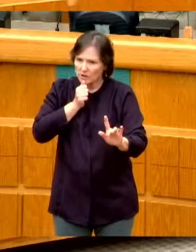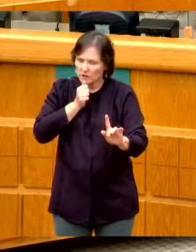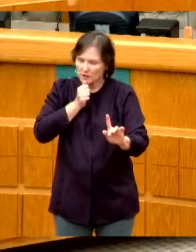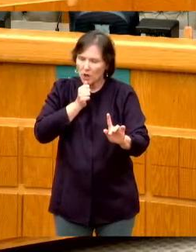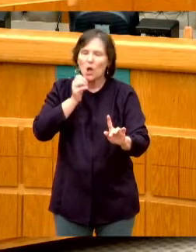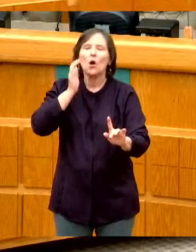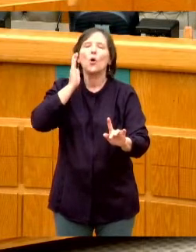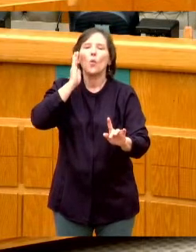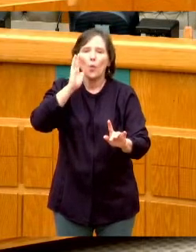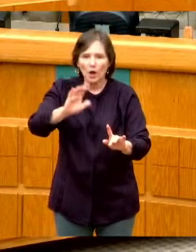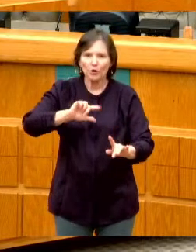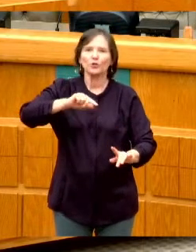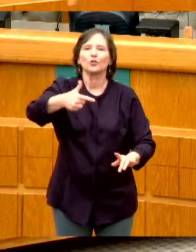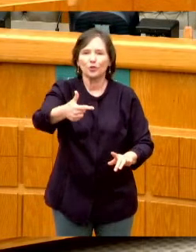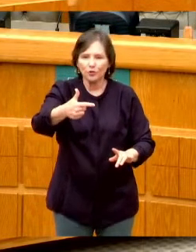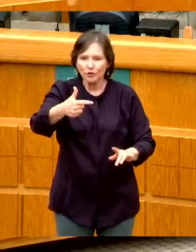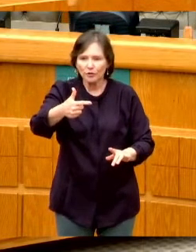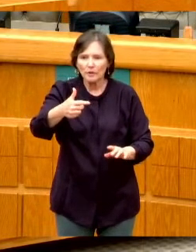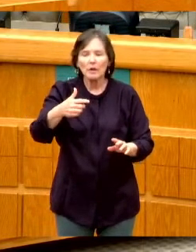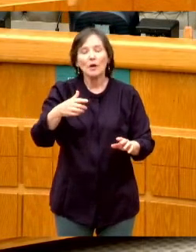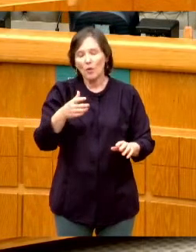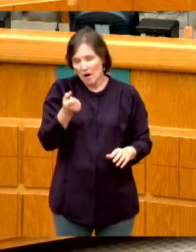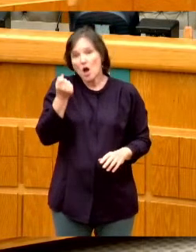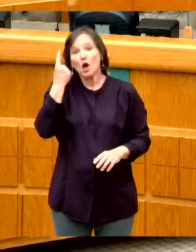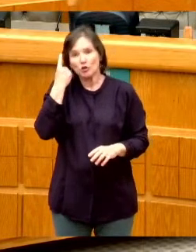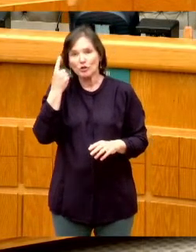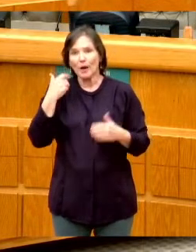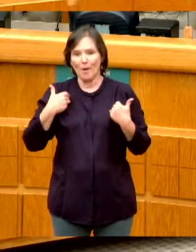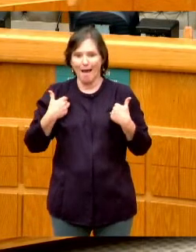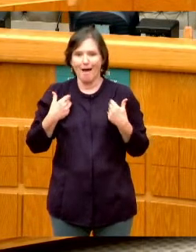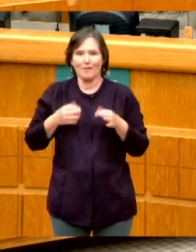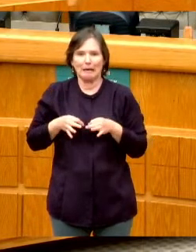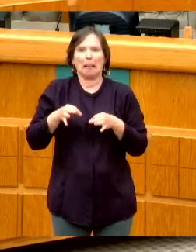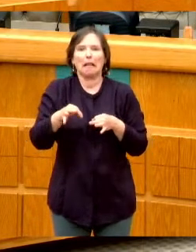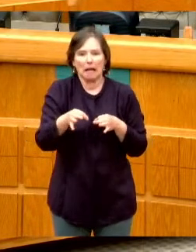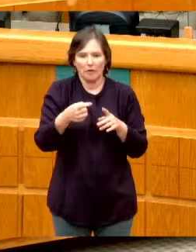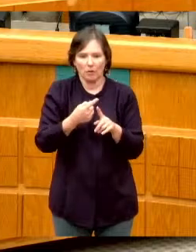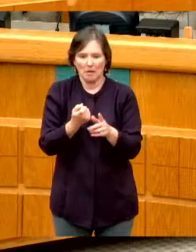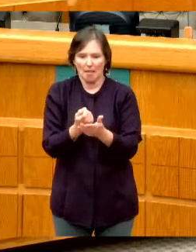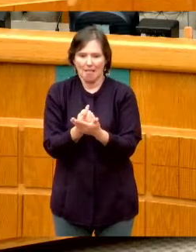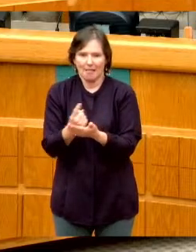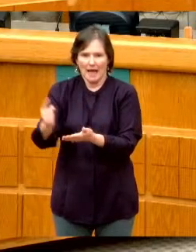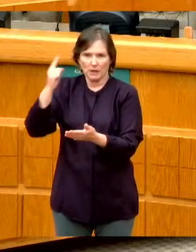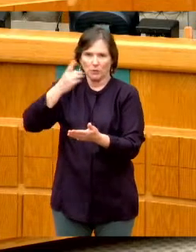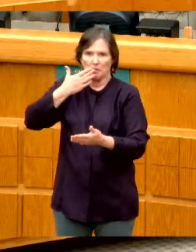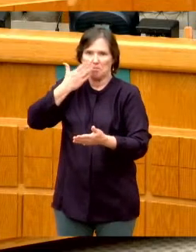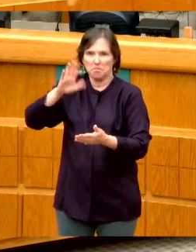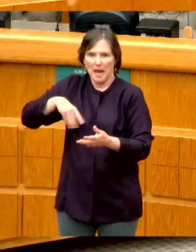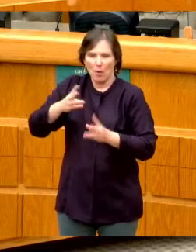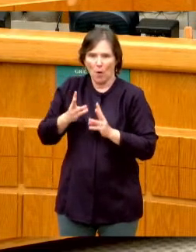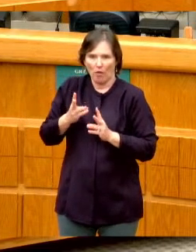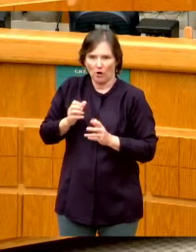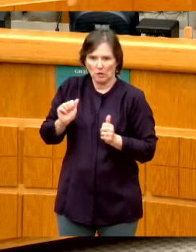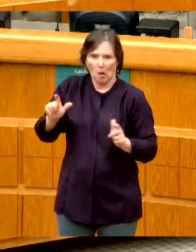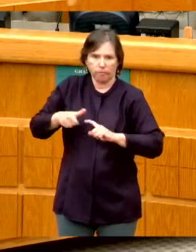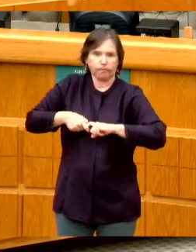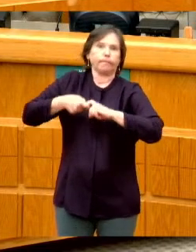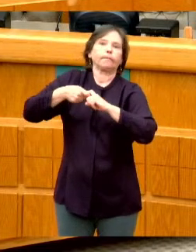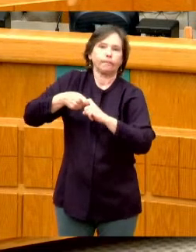that there has been a delay from last week, and we are playing catch up, but we're gonna finish everybody's second